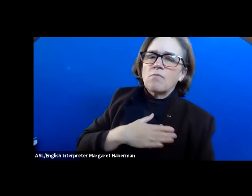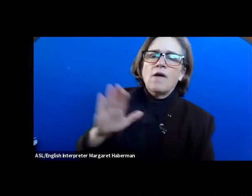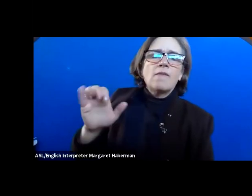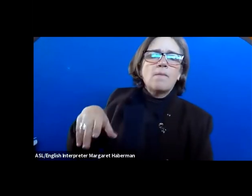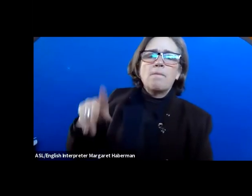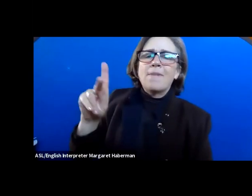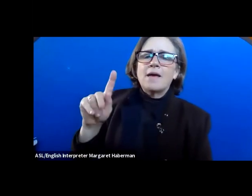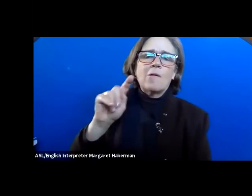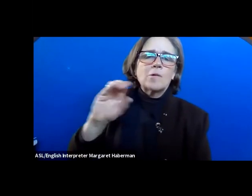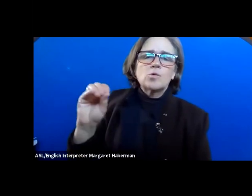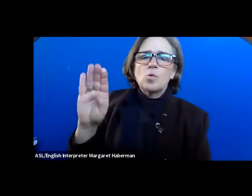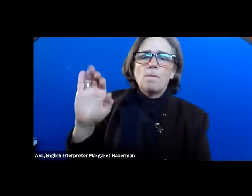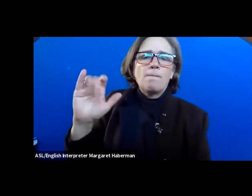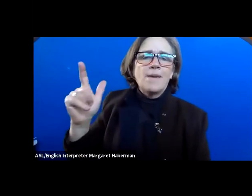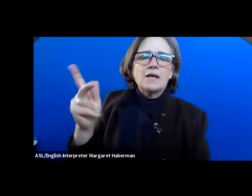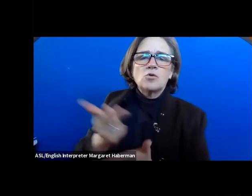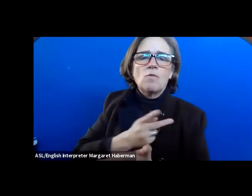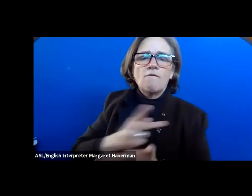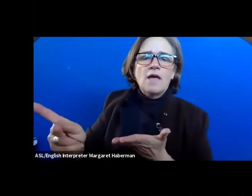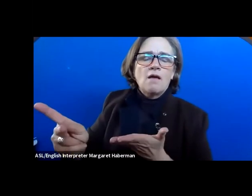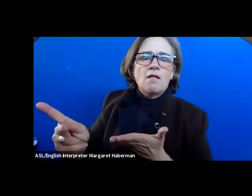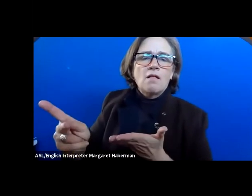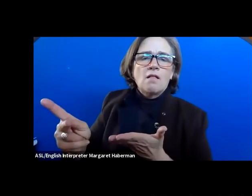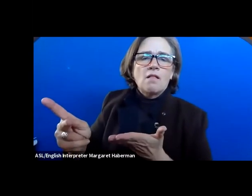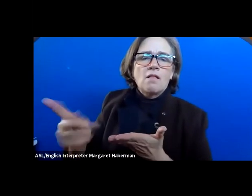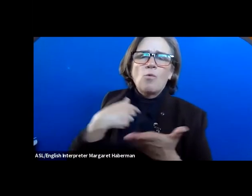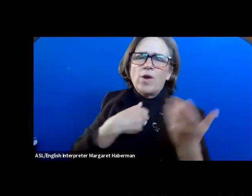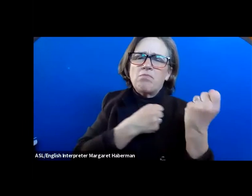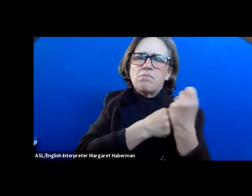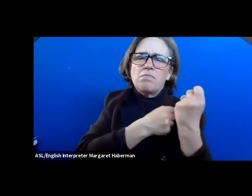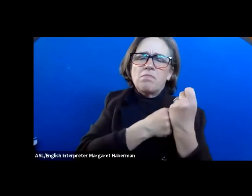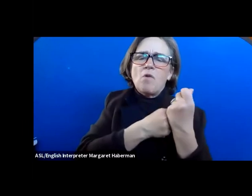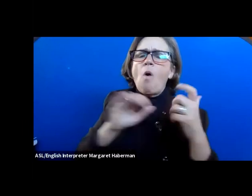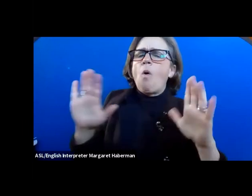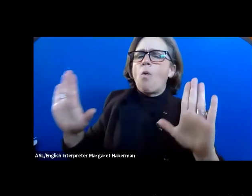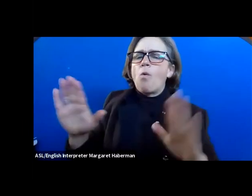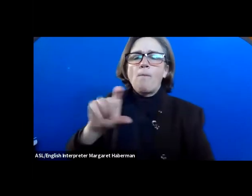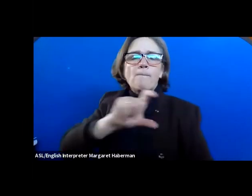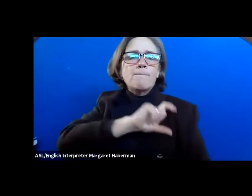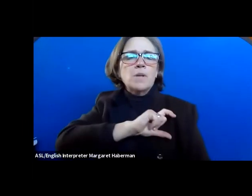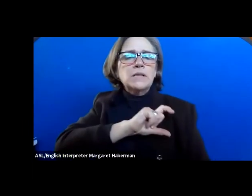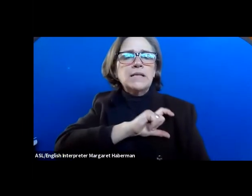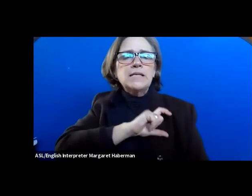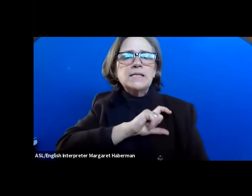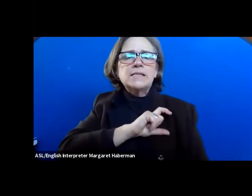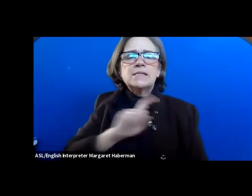fail. And wait a minute, the police is too important to jail.